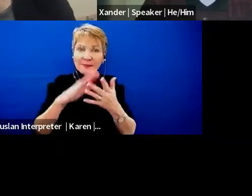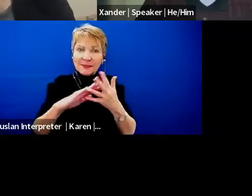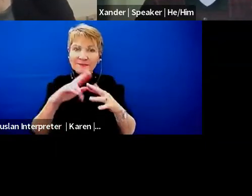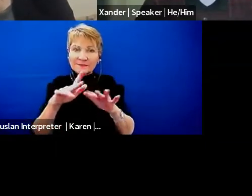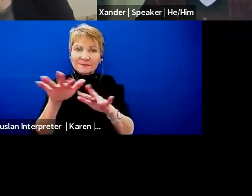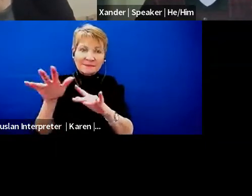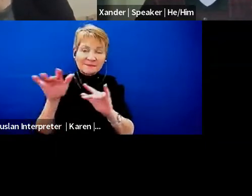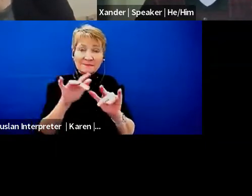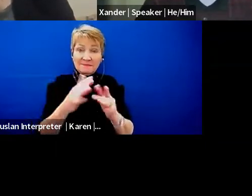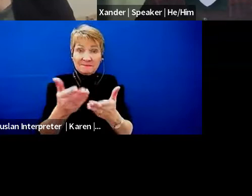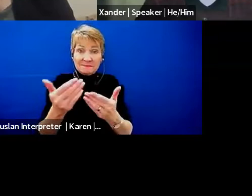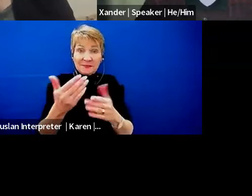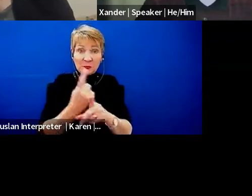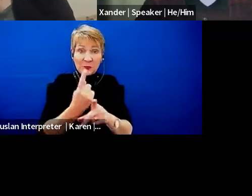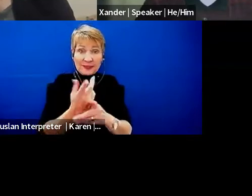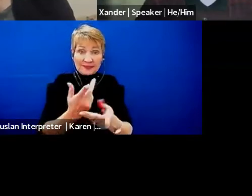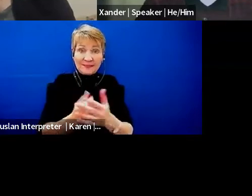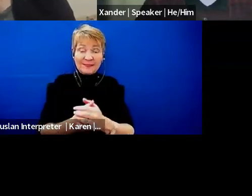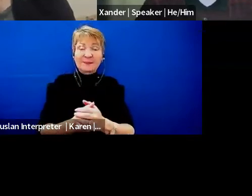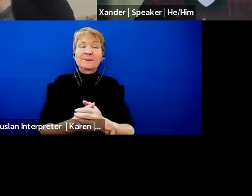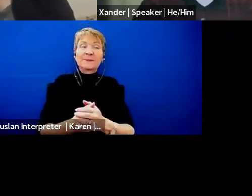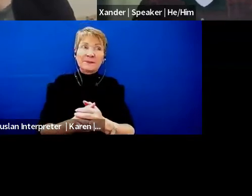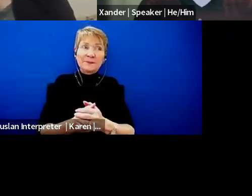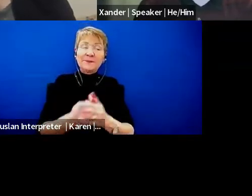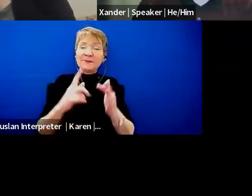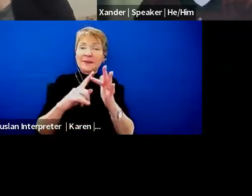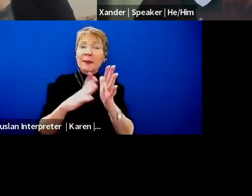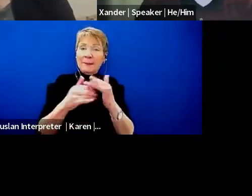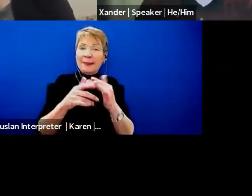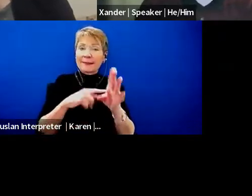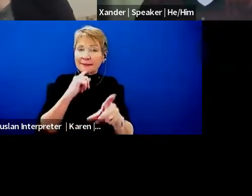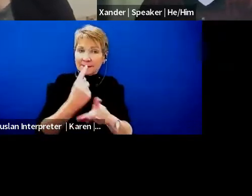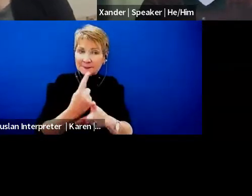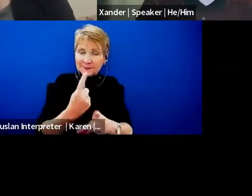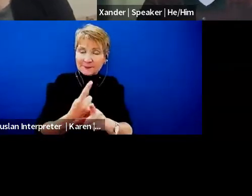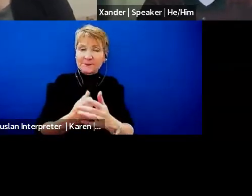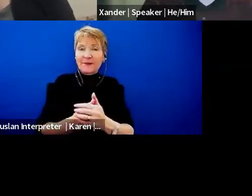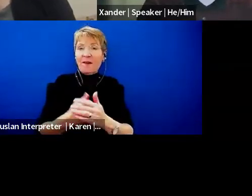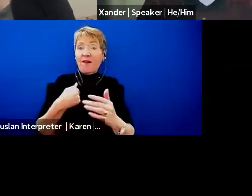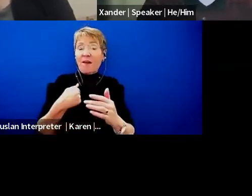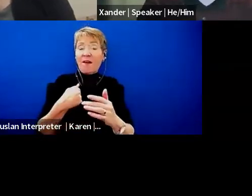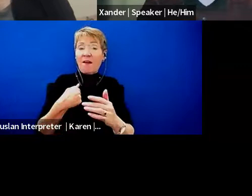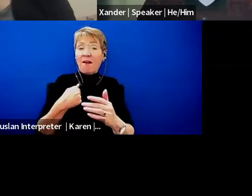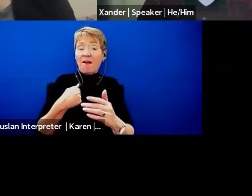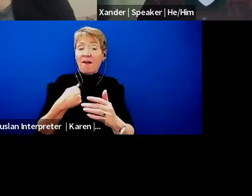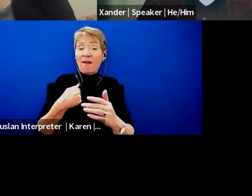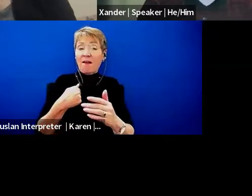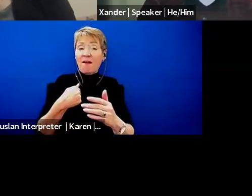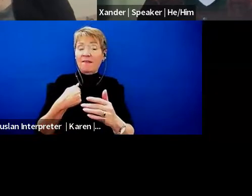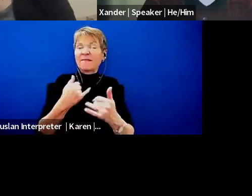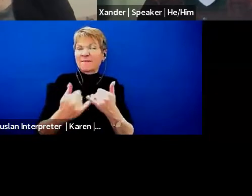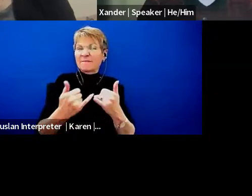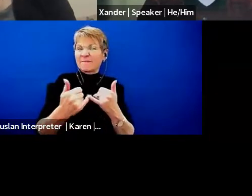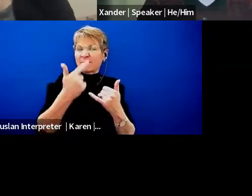on? Yeah, I'm happy to jump in here. So I was very lucky and privileged to